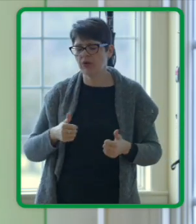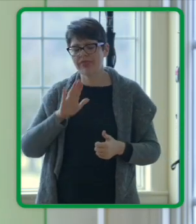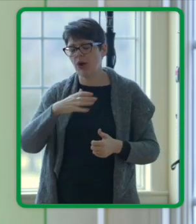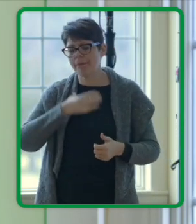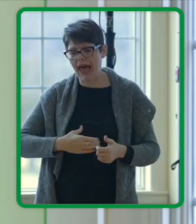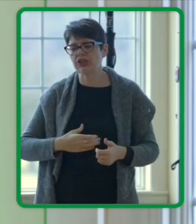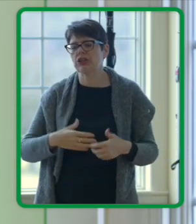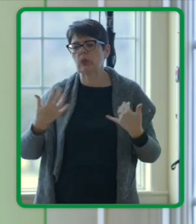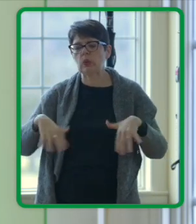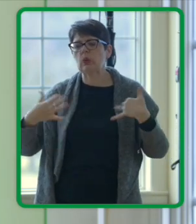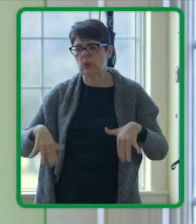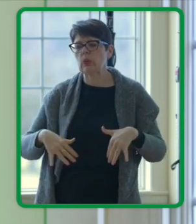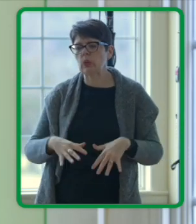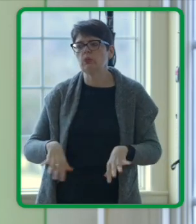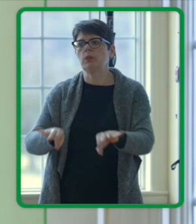passion.